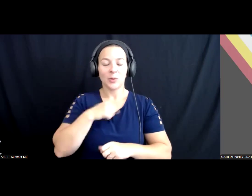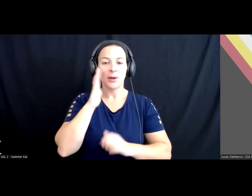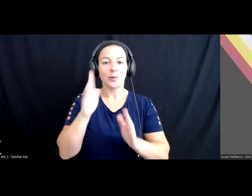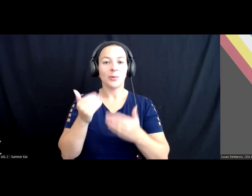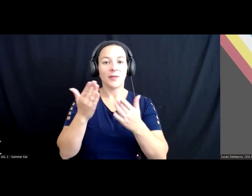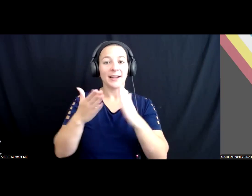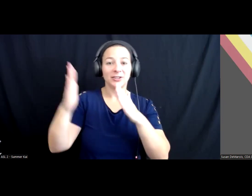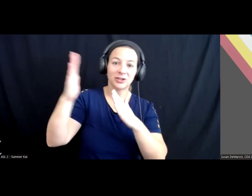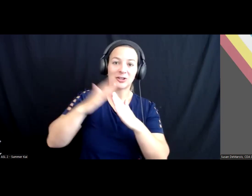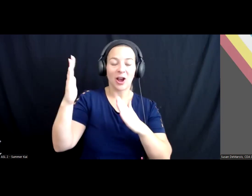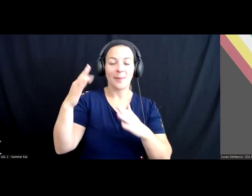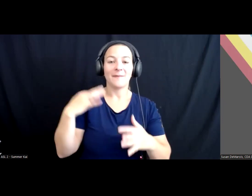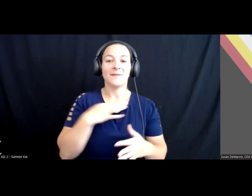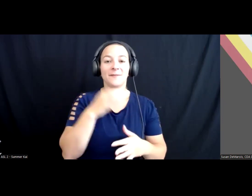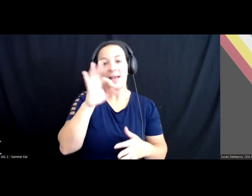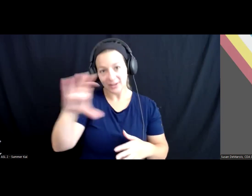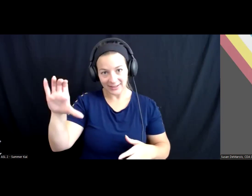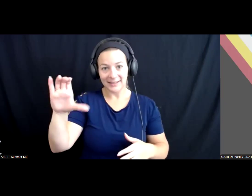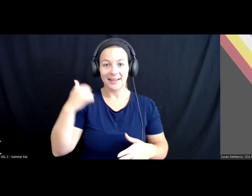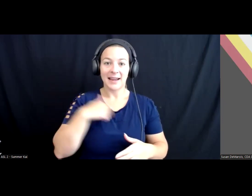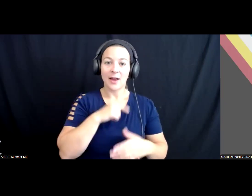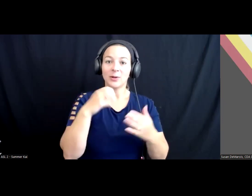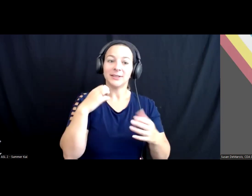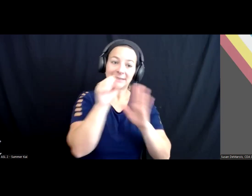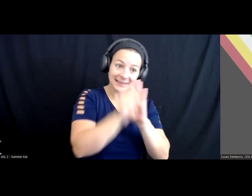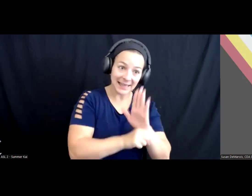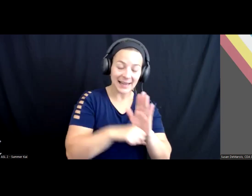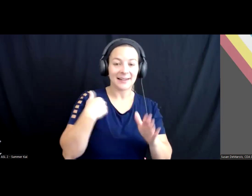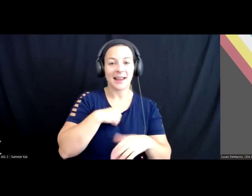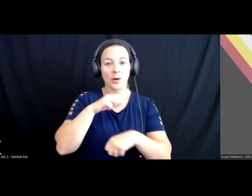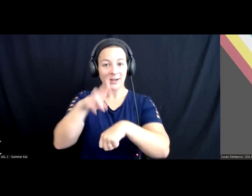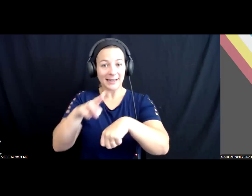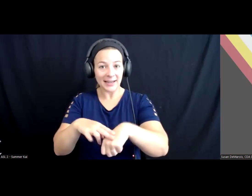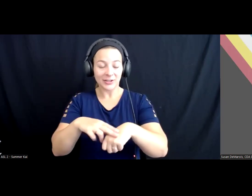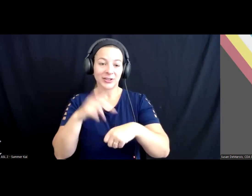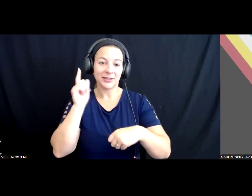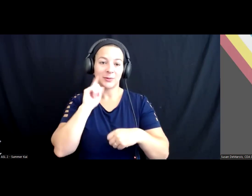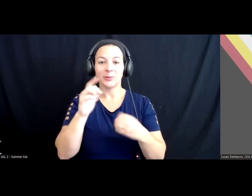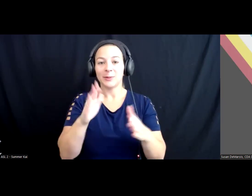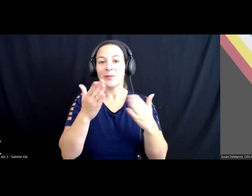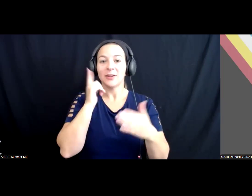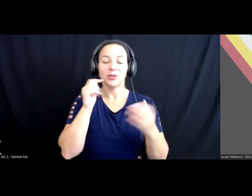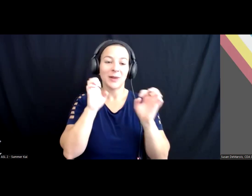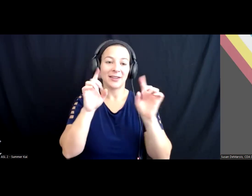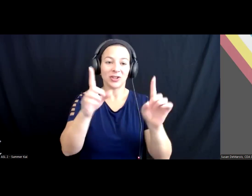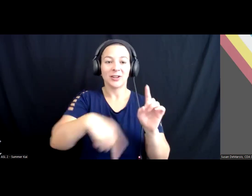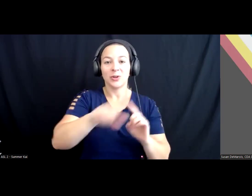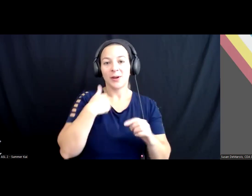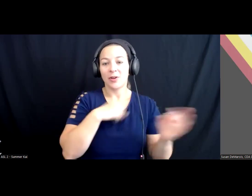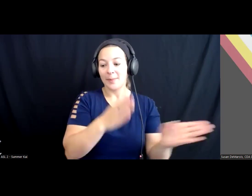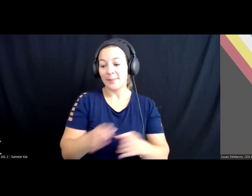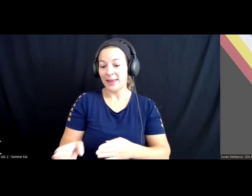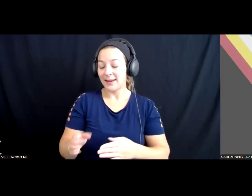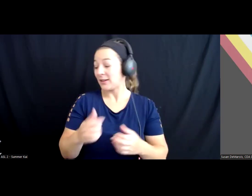faculty in our state and nation to educate you all on this syllabus. And it brings so much excitement